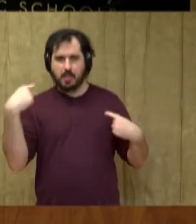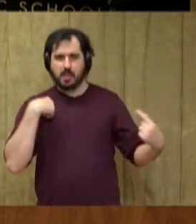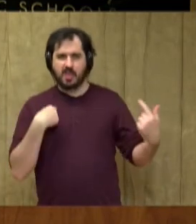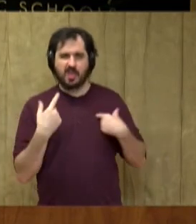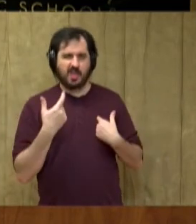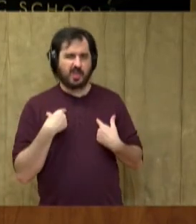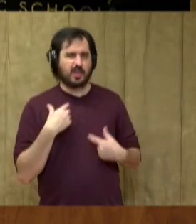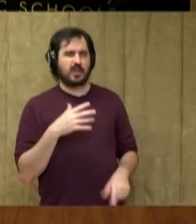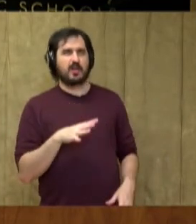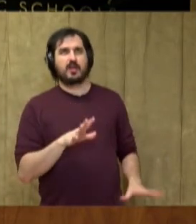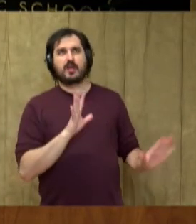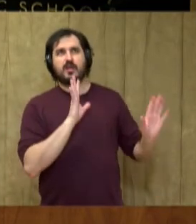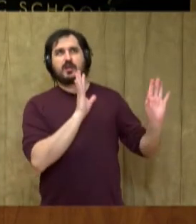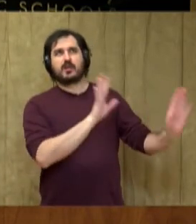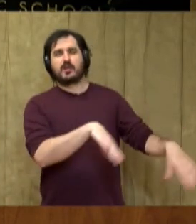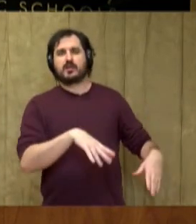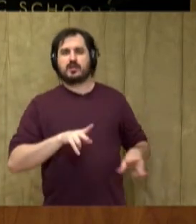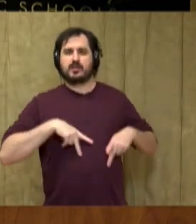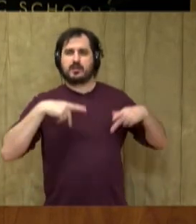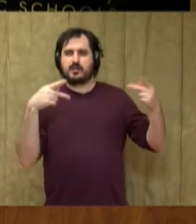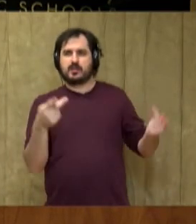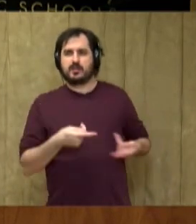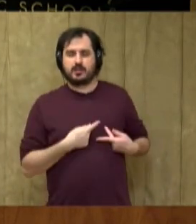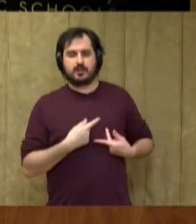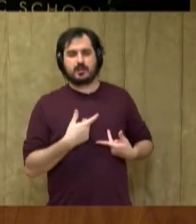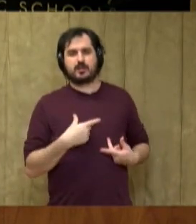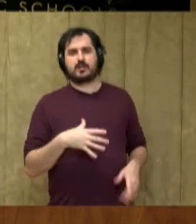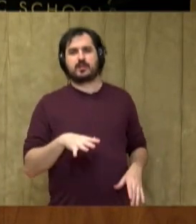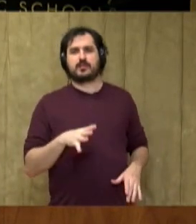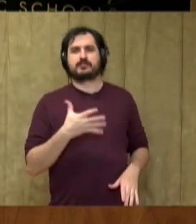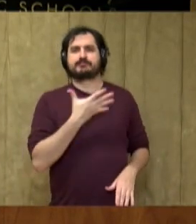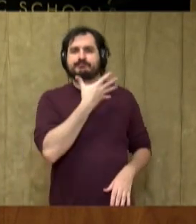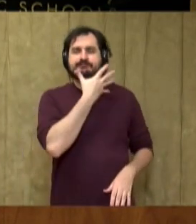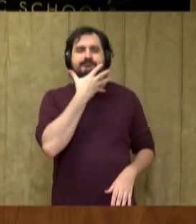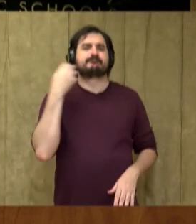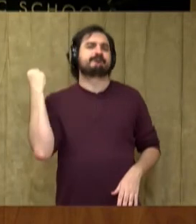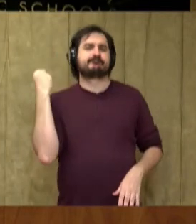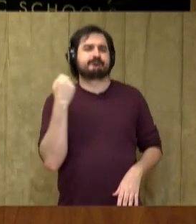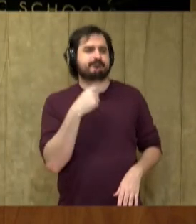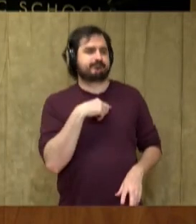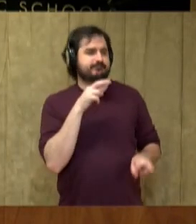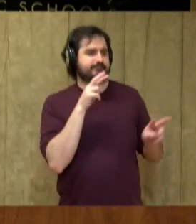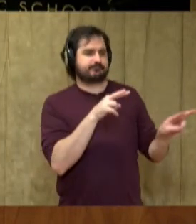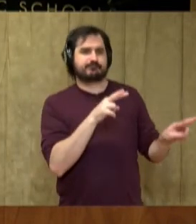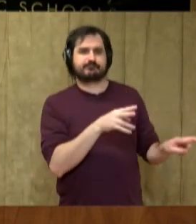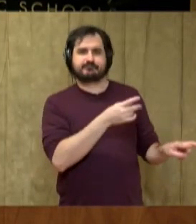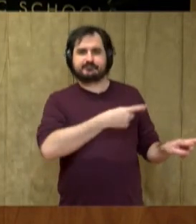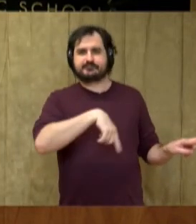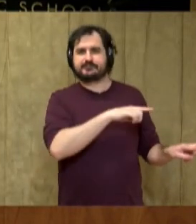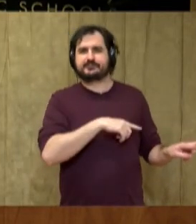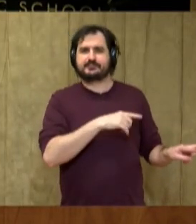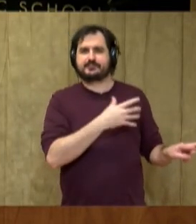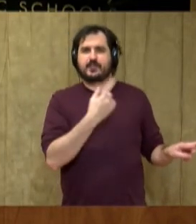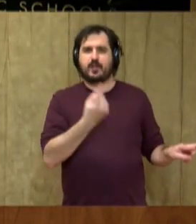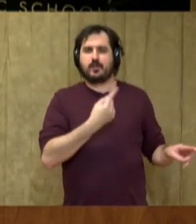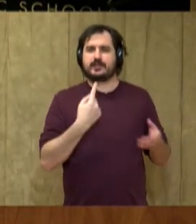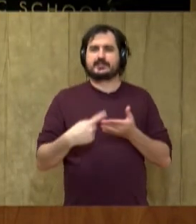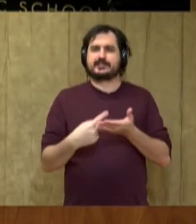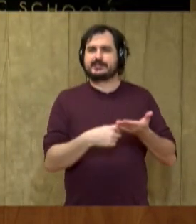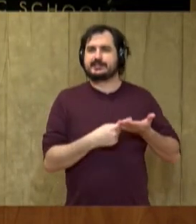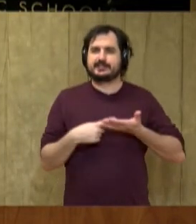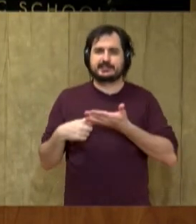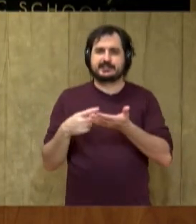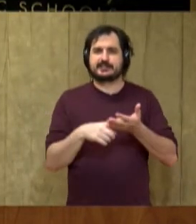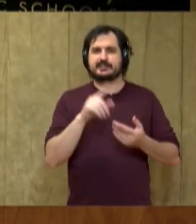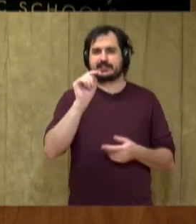are a fact of life? You are guaranteed 3 things in life: birth, death, and taxes. They have to pay